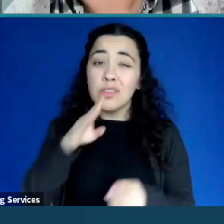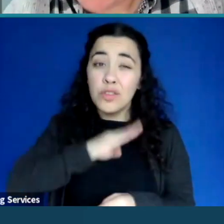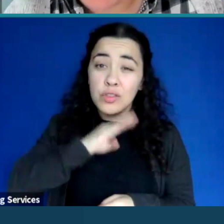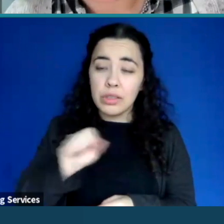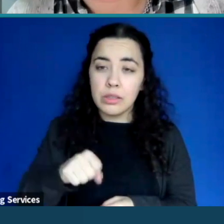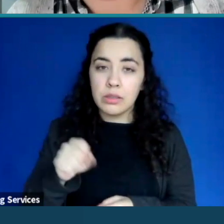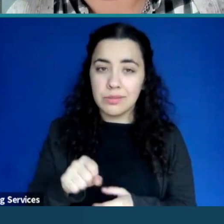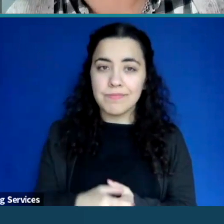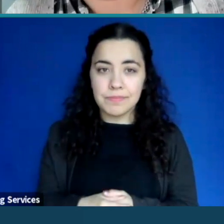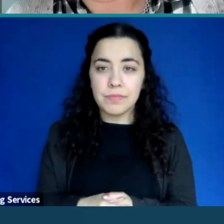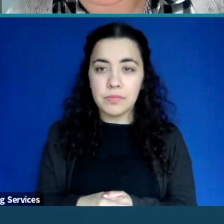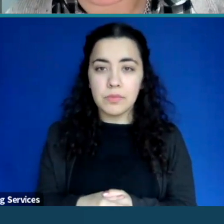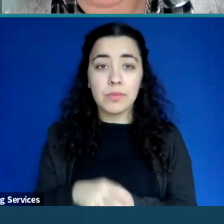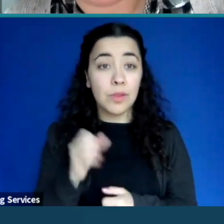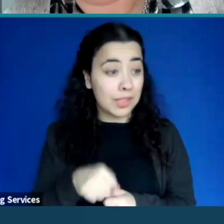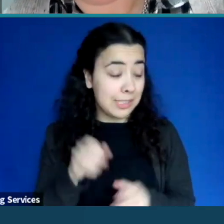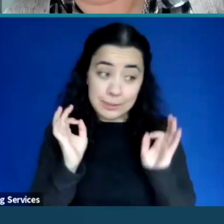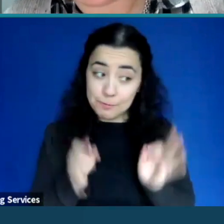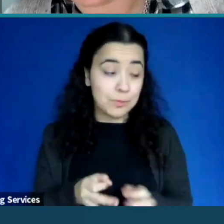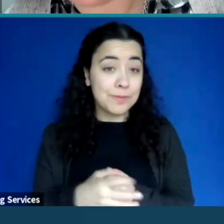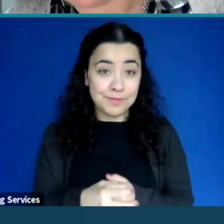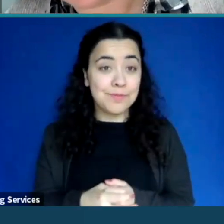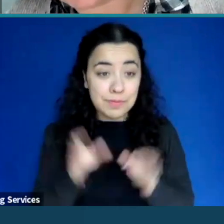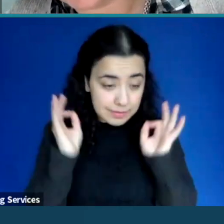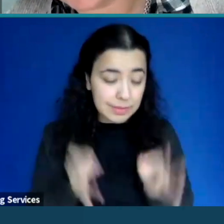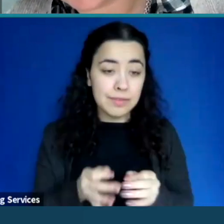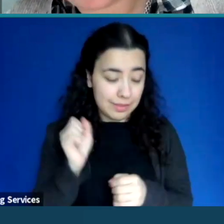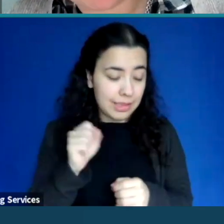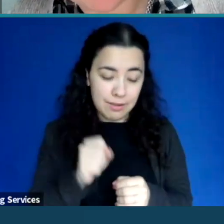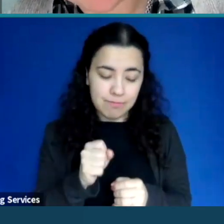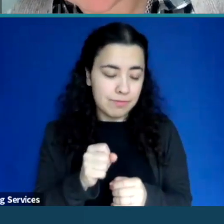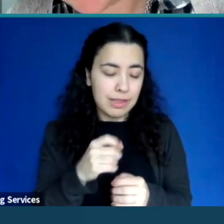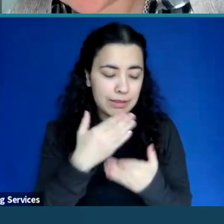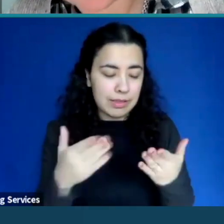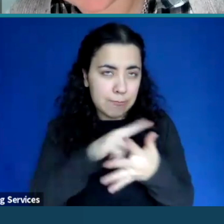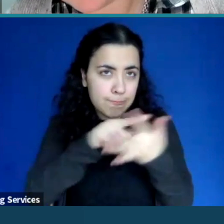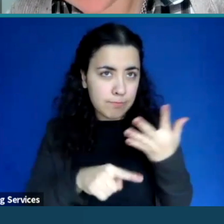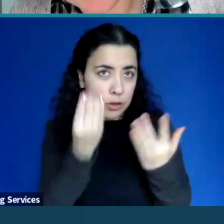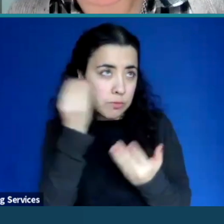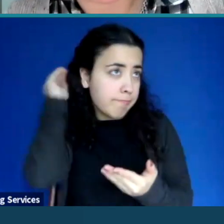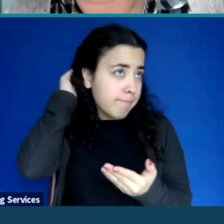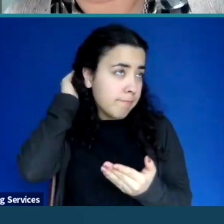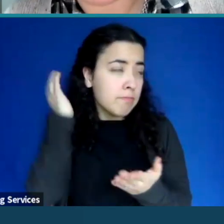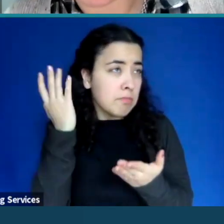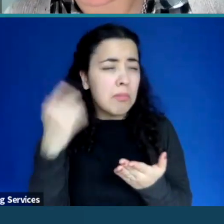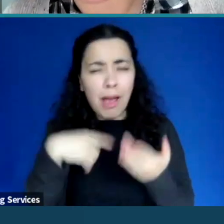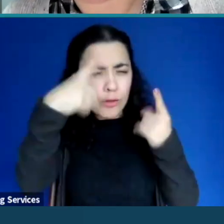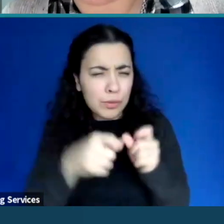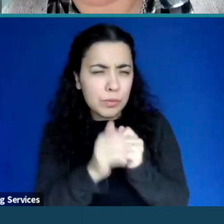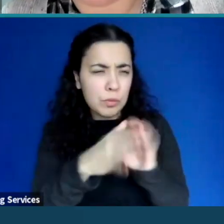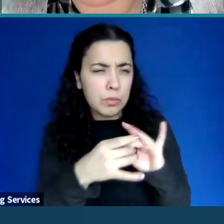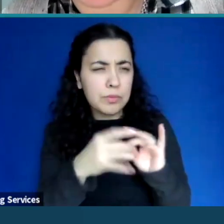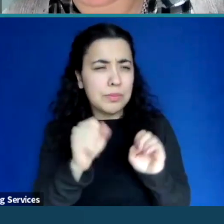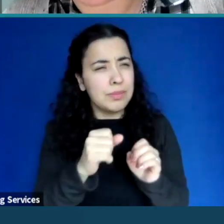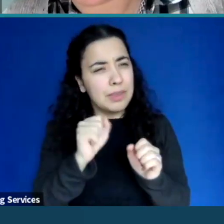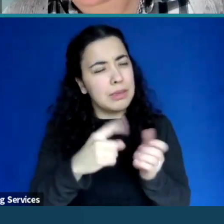frustrating. I mean, absolutely. Definitely points to keep in mind, and I can agree with that. It can be